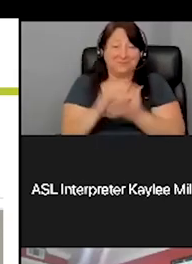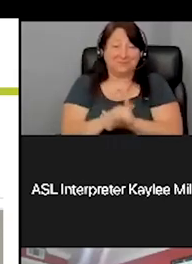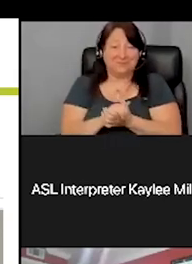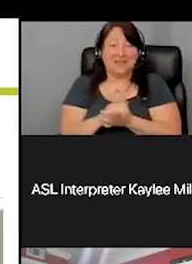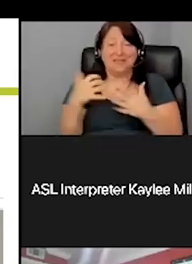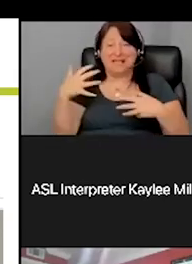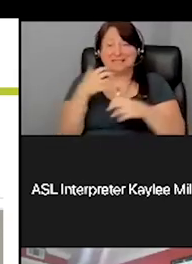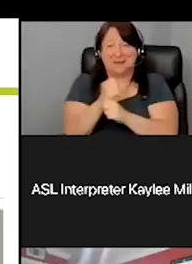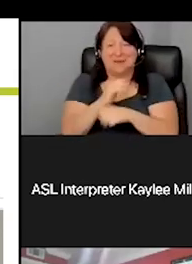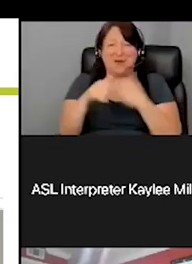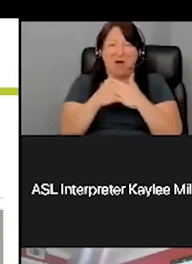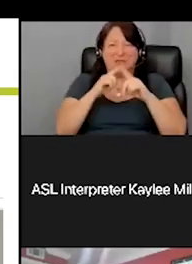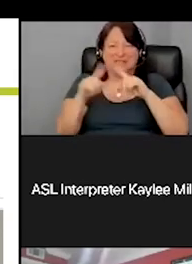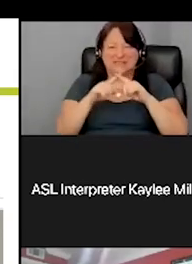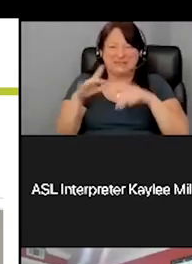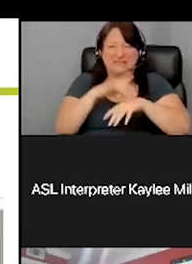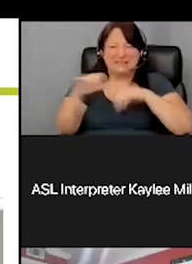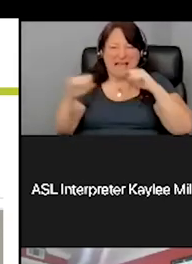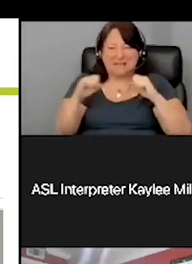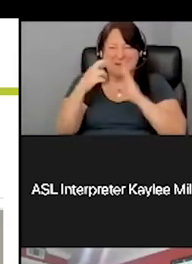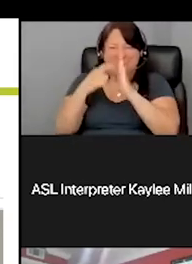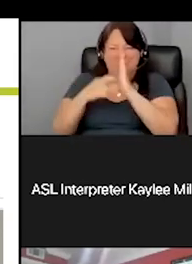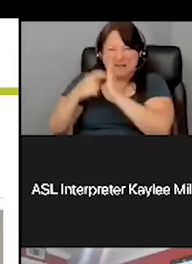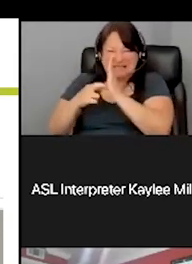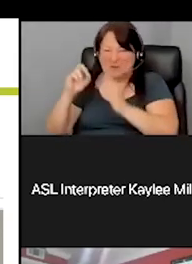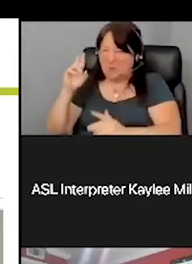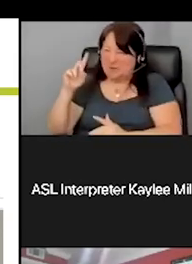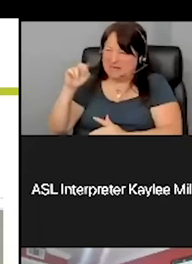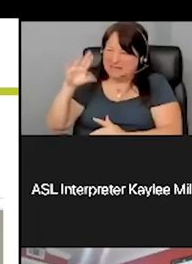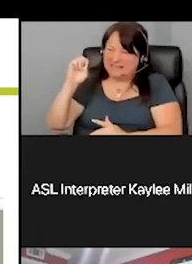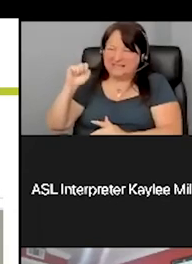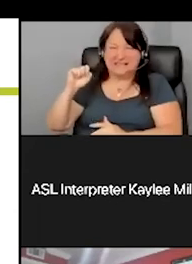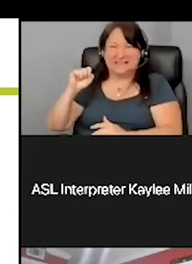the seismic ordinances across the state of California.